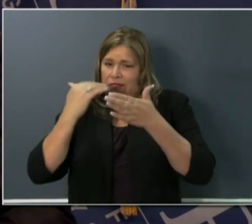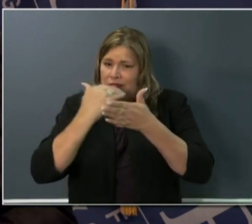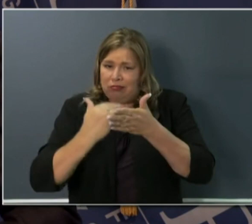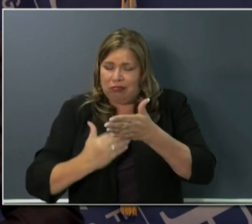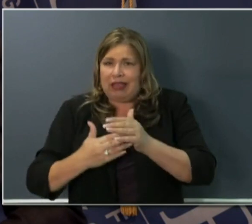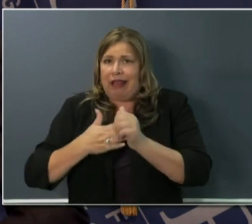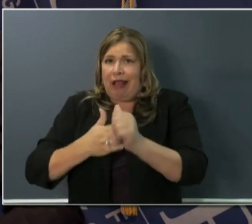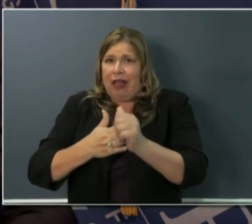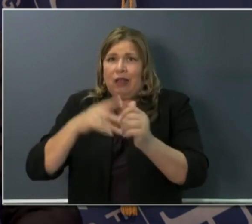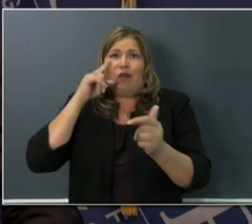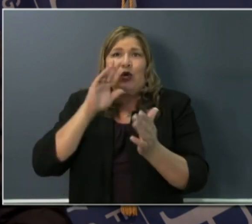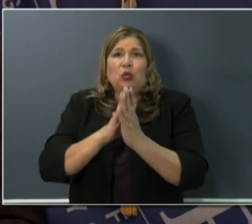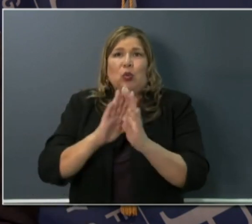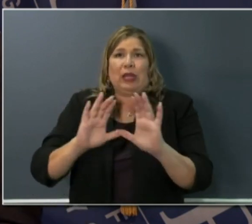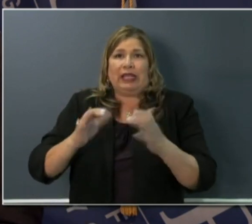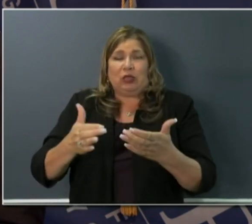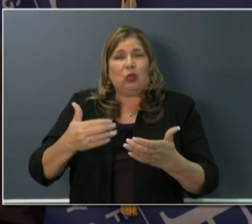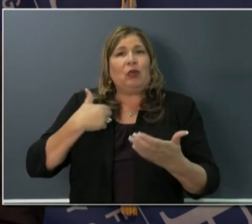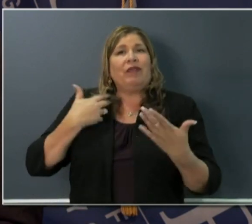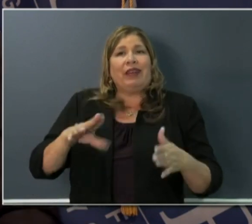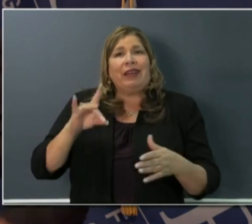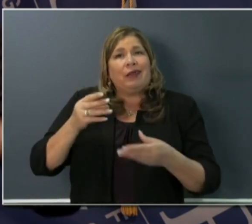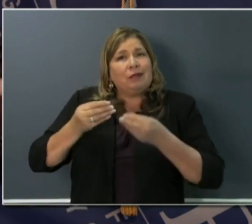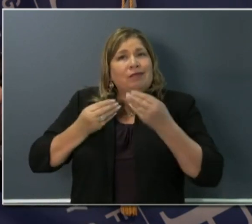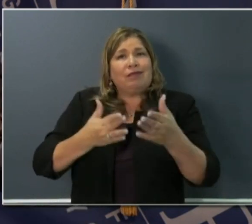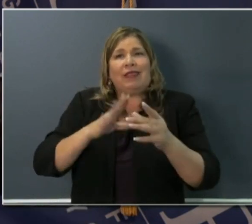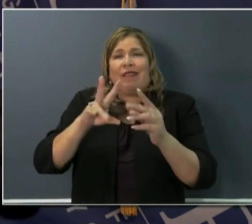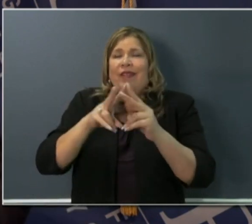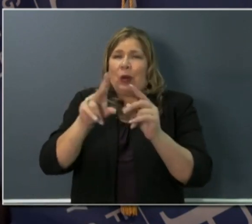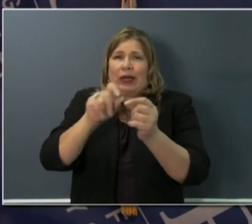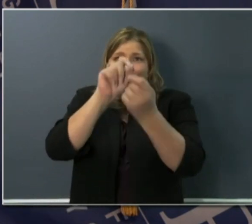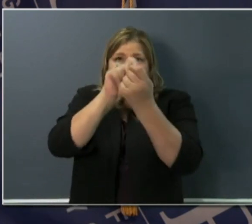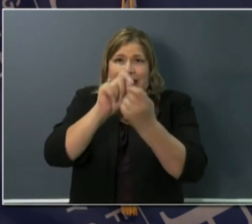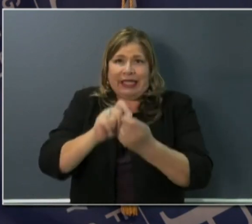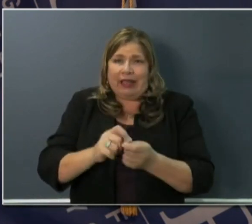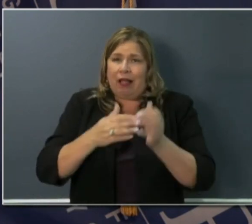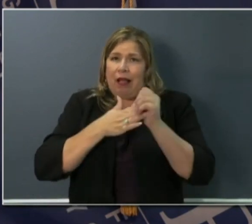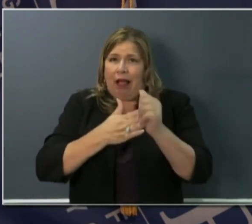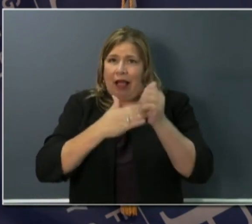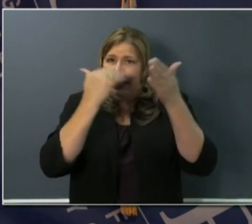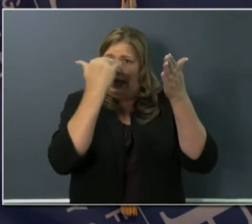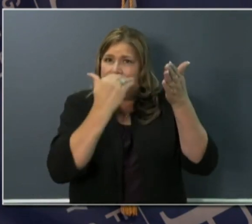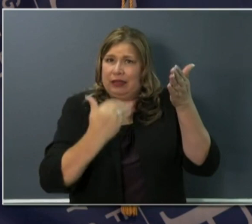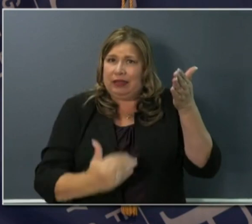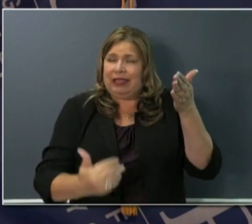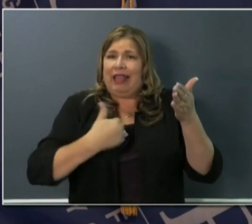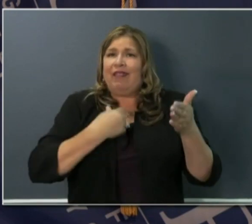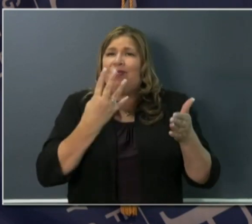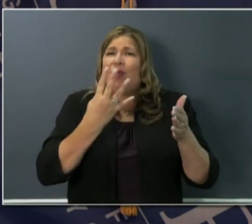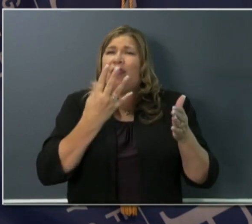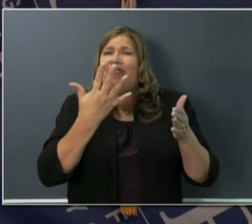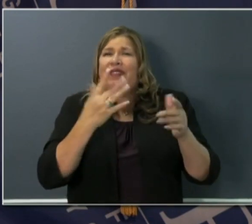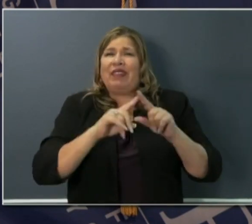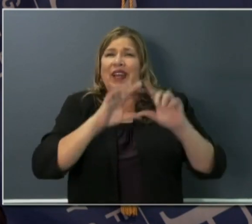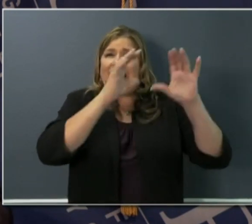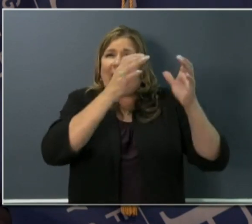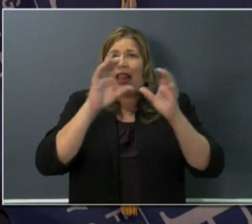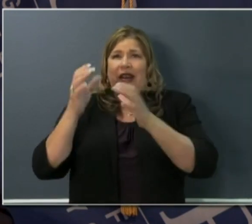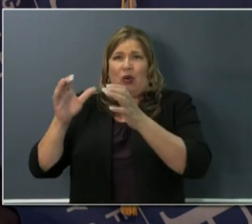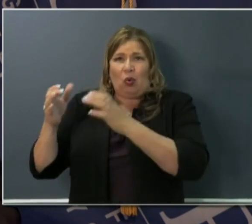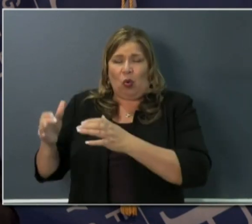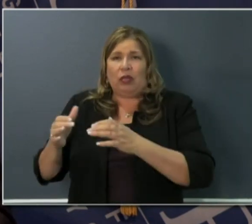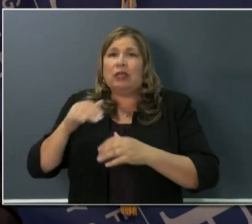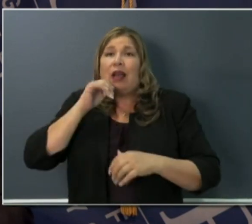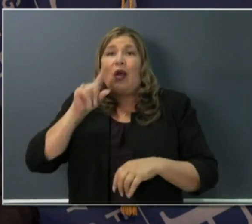timeline. We put out very detailed guidance. We broke that guidance down into four or five categories, well beyond the issues of distance